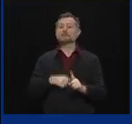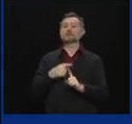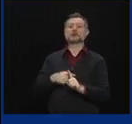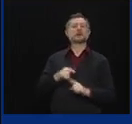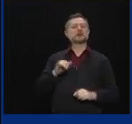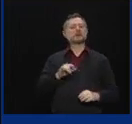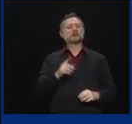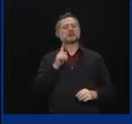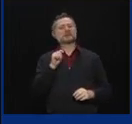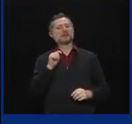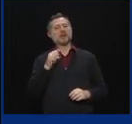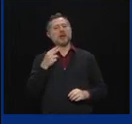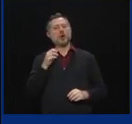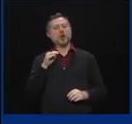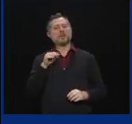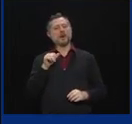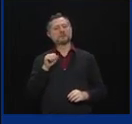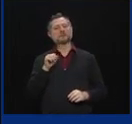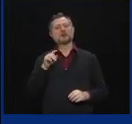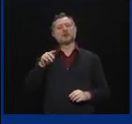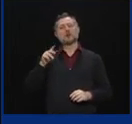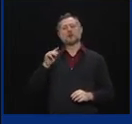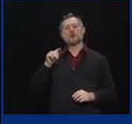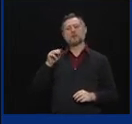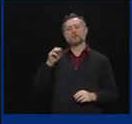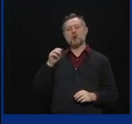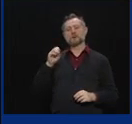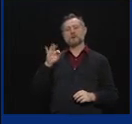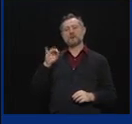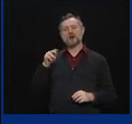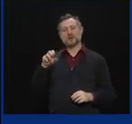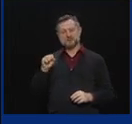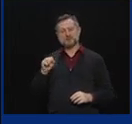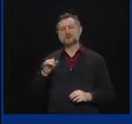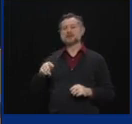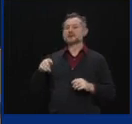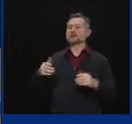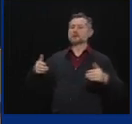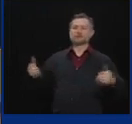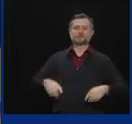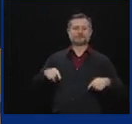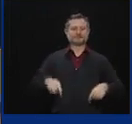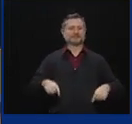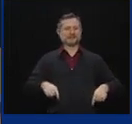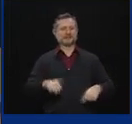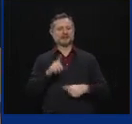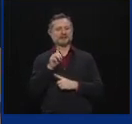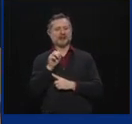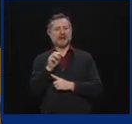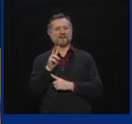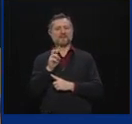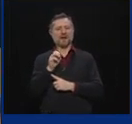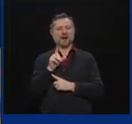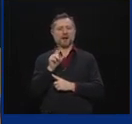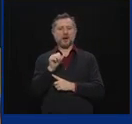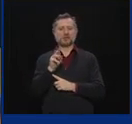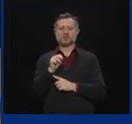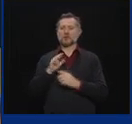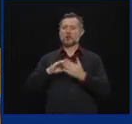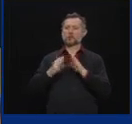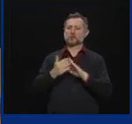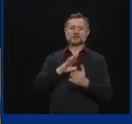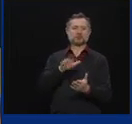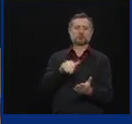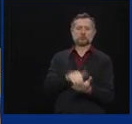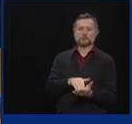here today, for welcoming us to the Delavan Grider Community Center. I will go through a presentation. We'll take some questions afterward,